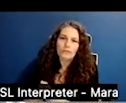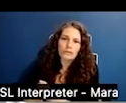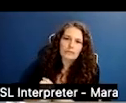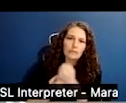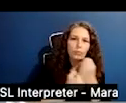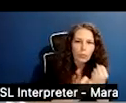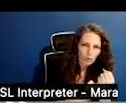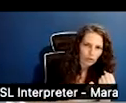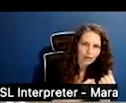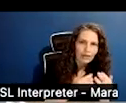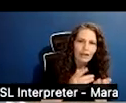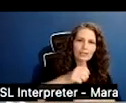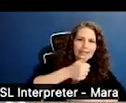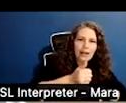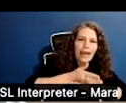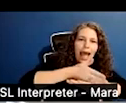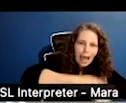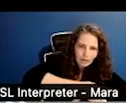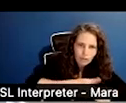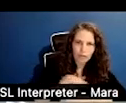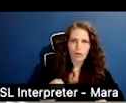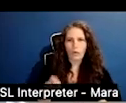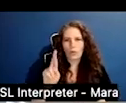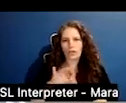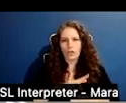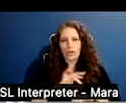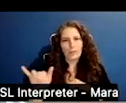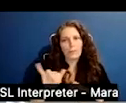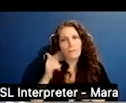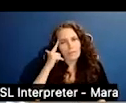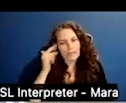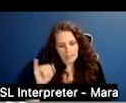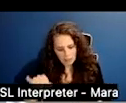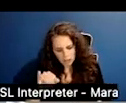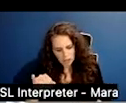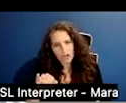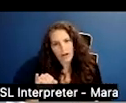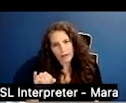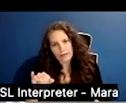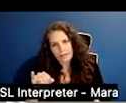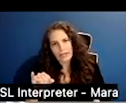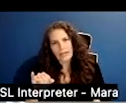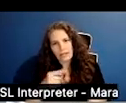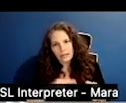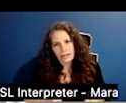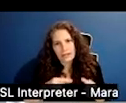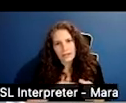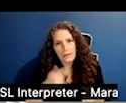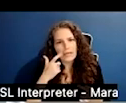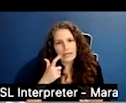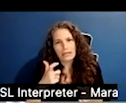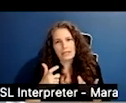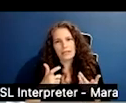Northridge earthquake. Like today, insurance crisis, insurance companies leaving the state because of the losses of the Northridge earthquake.